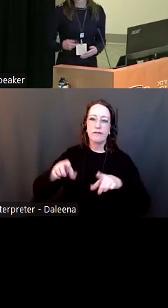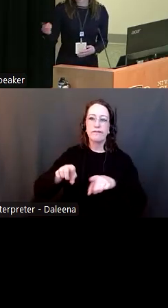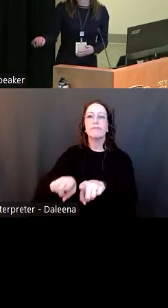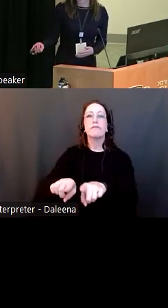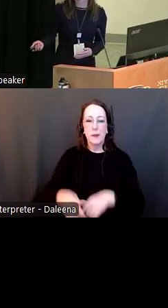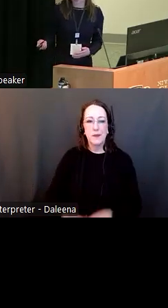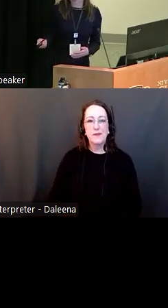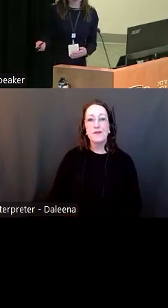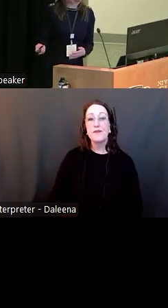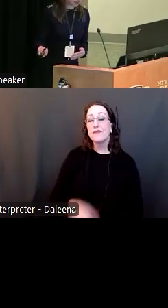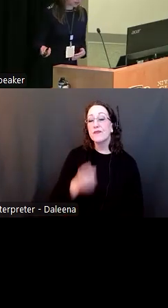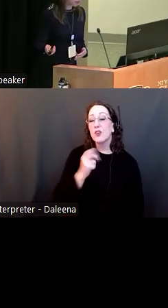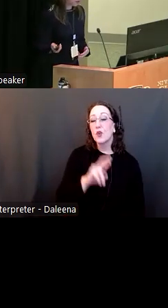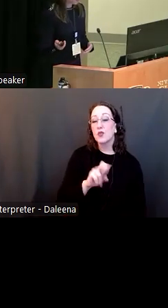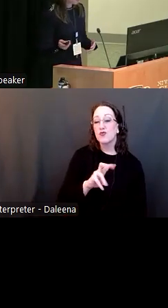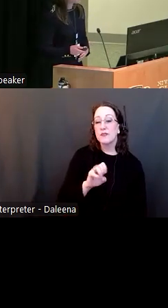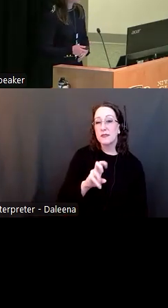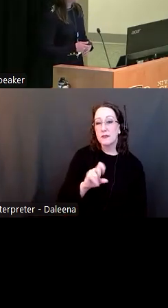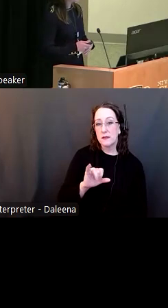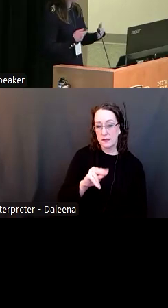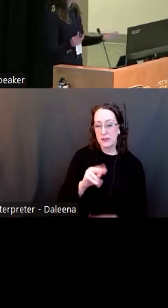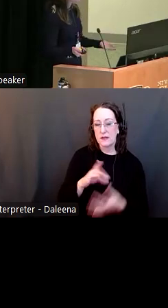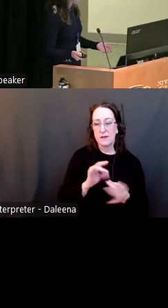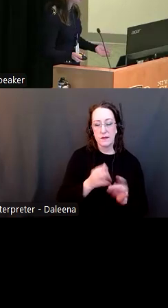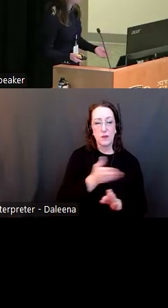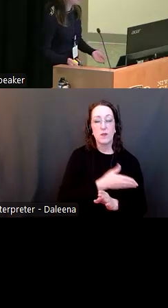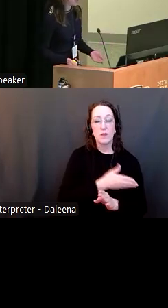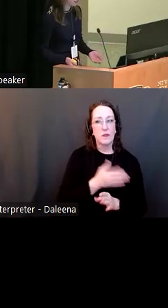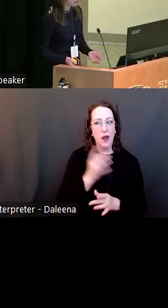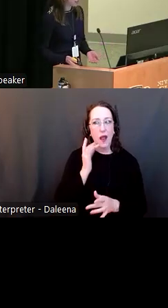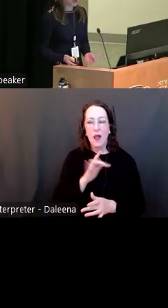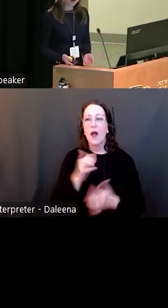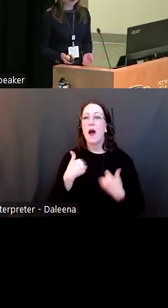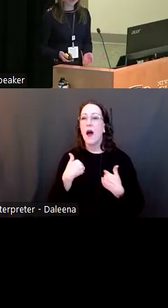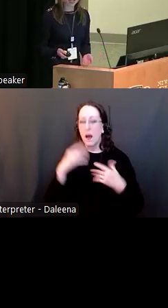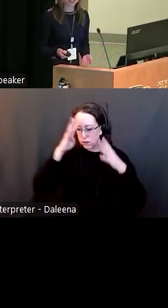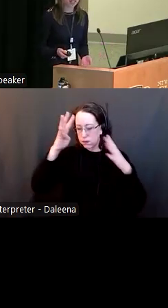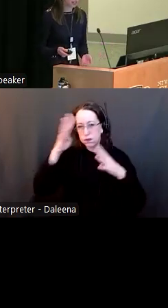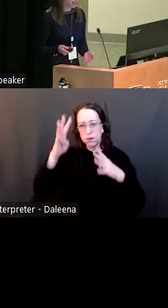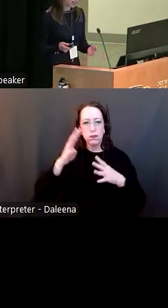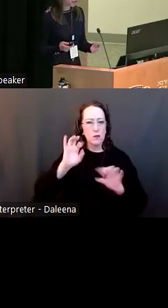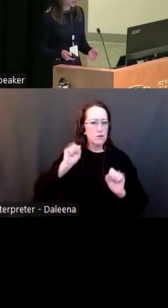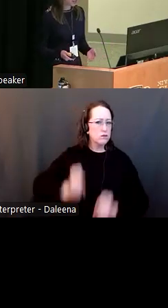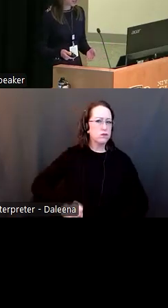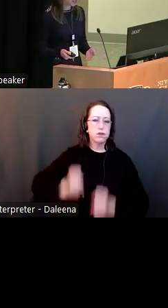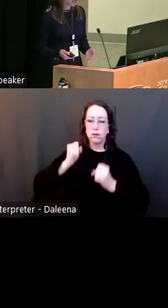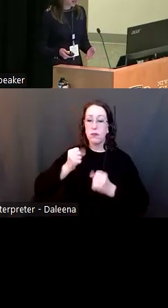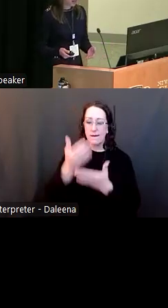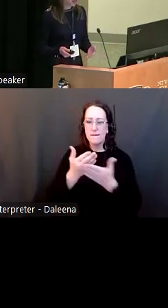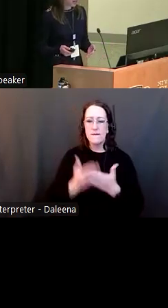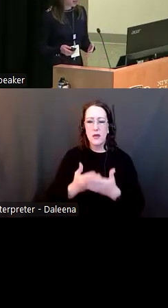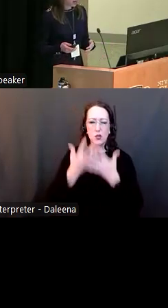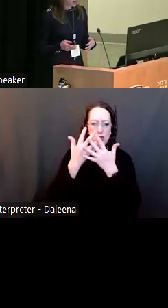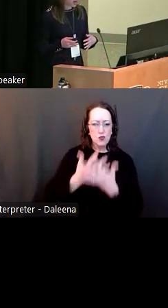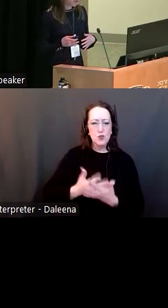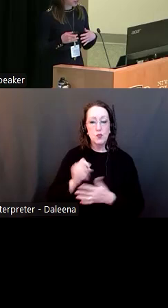As Dr. Silverstein mentioned earlier, we are fortunate to have innovations in well-validated screening tools